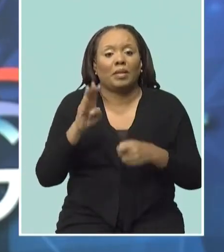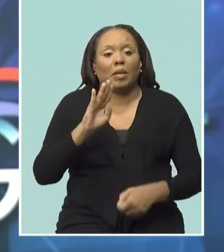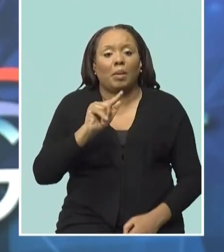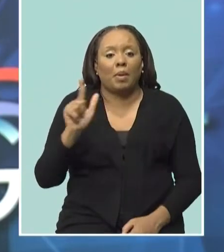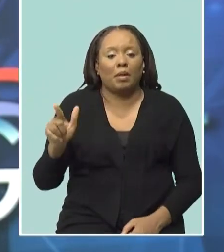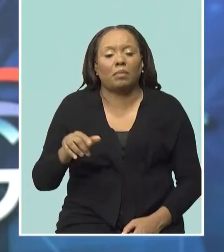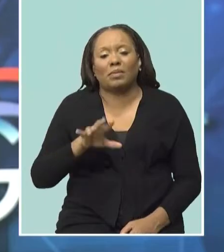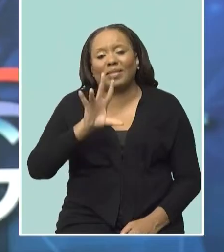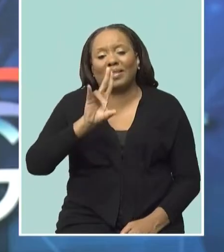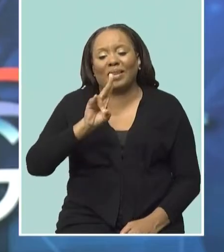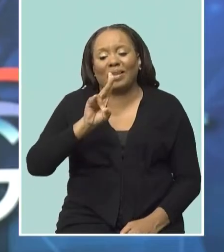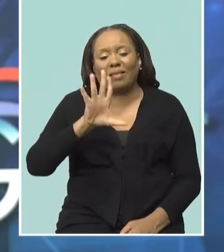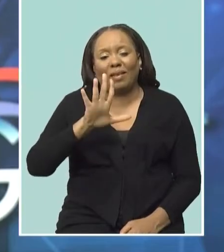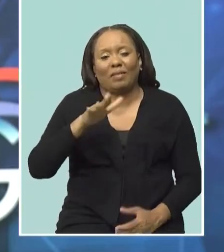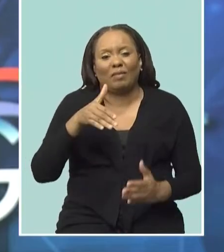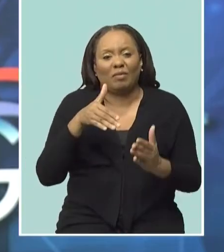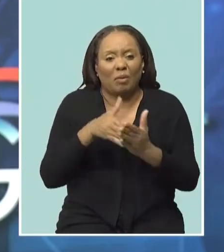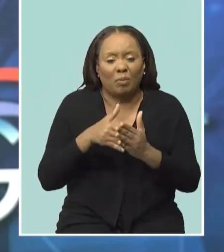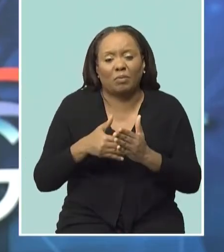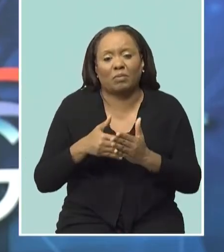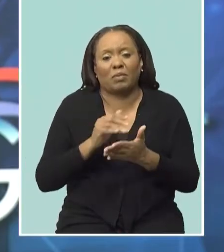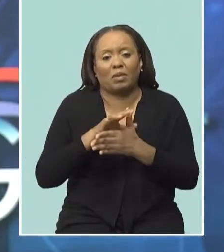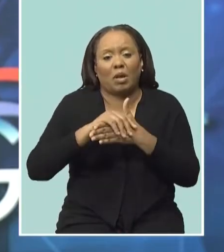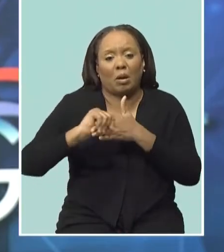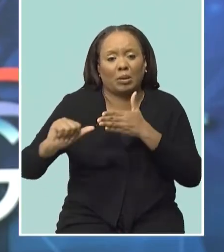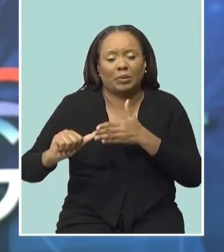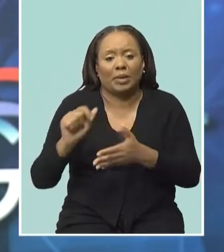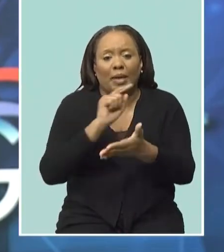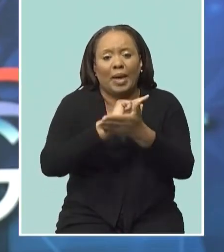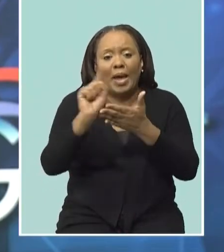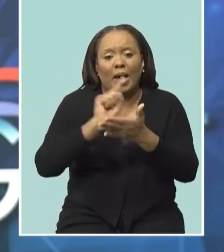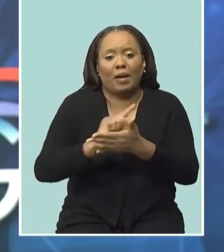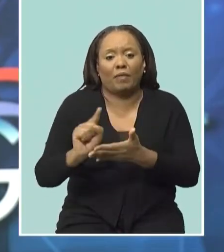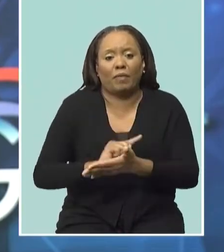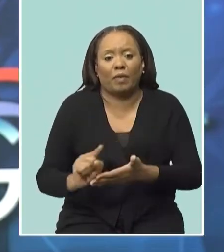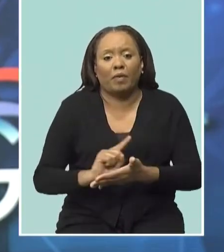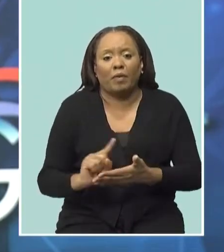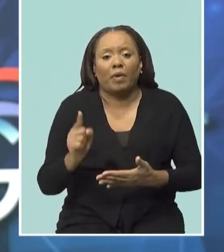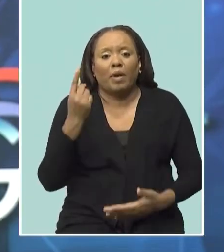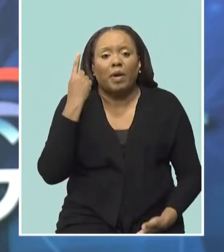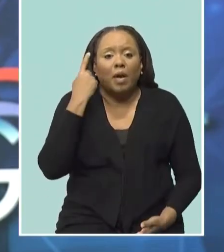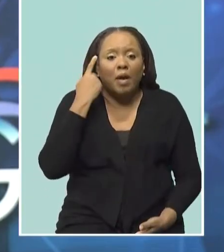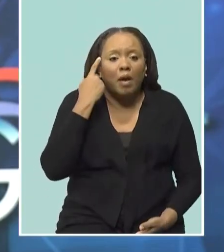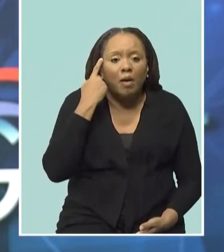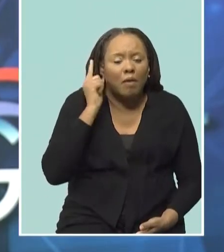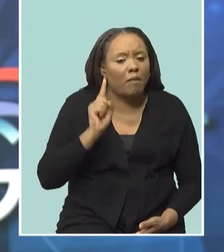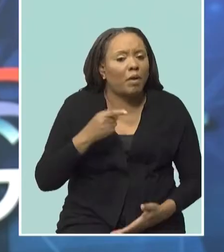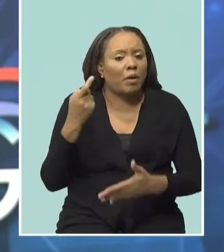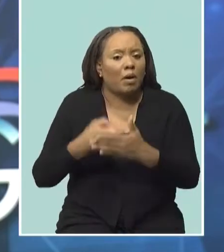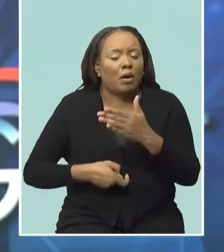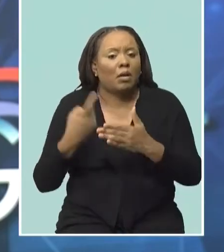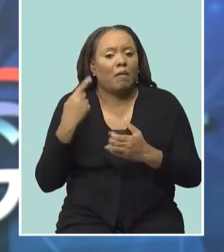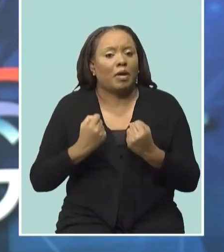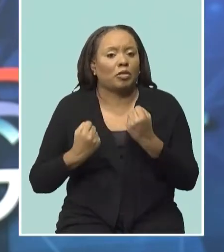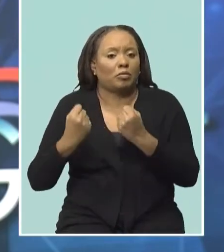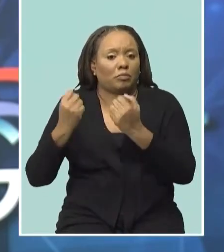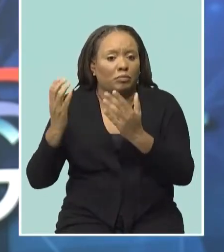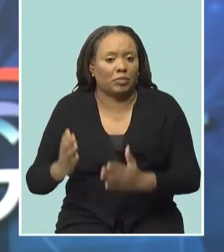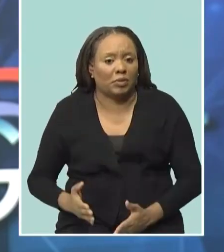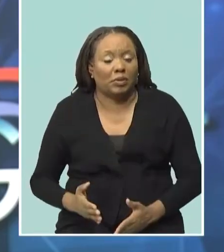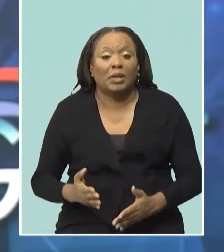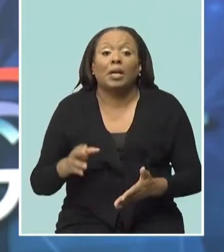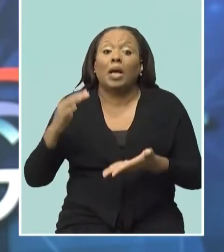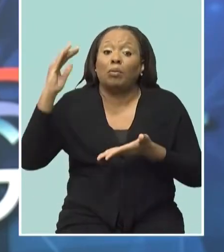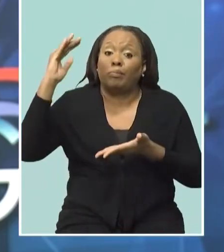of $75,000 every week to cover the charging costs for the mobilers alone. He says while that number has since decreased